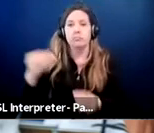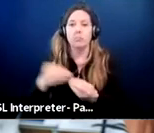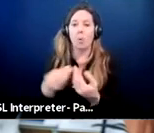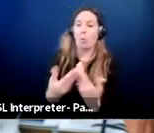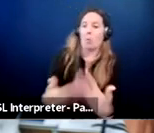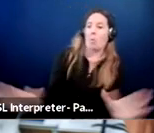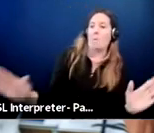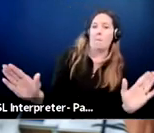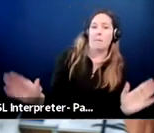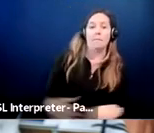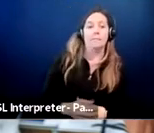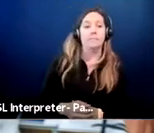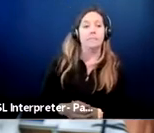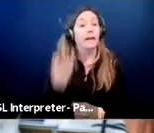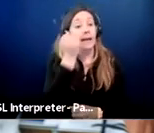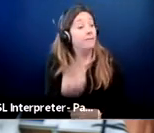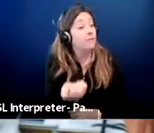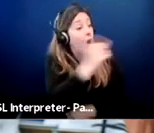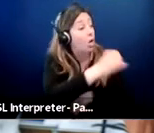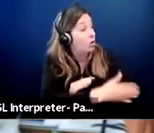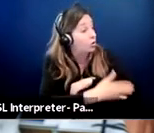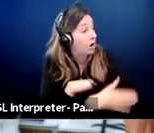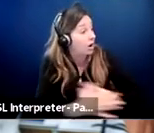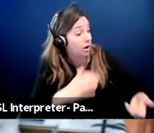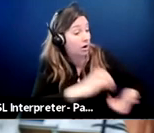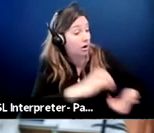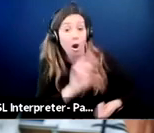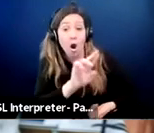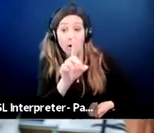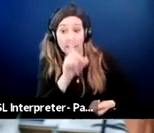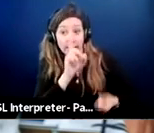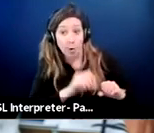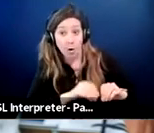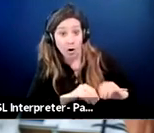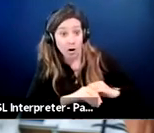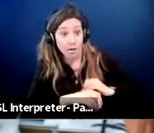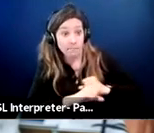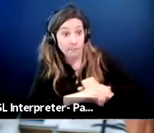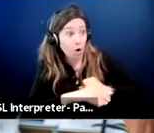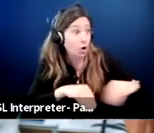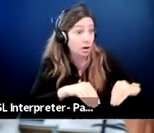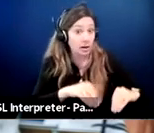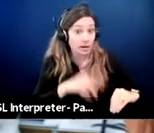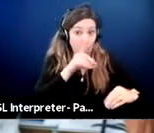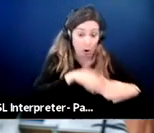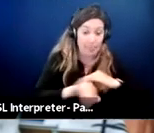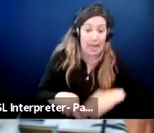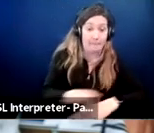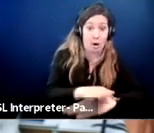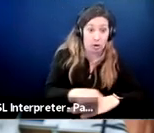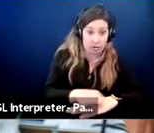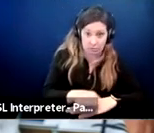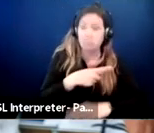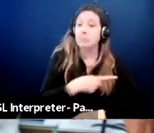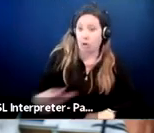sort of collaboration with another country with R&D and marketing to break into that market, you can cover costs. So marketing grants, depending